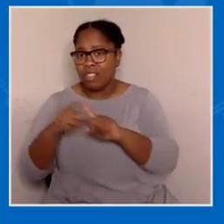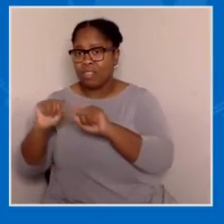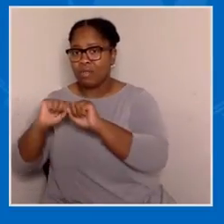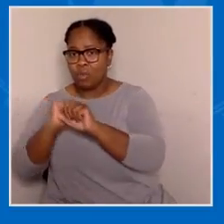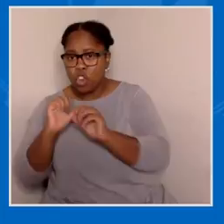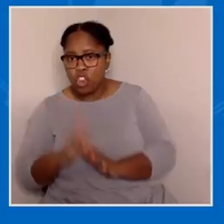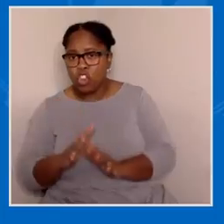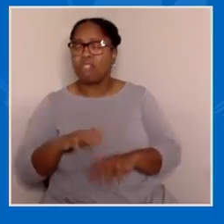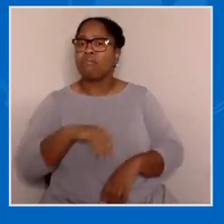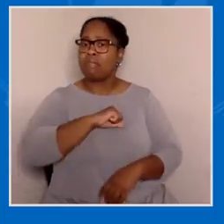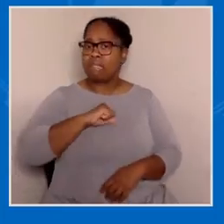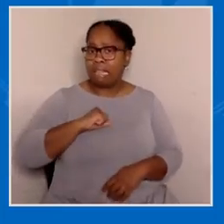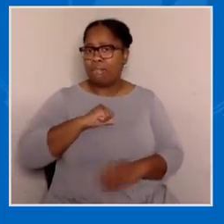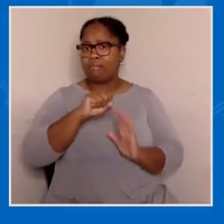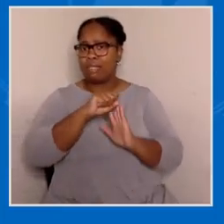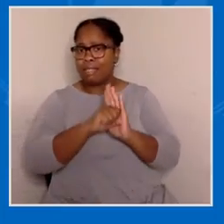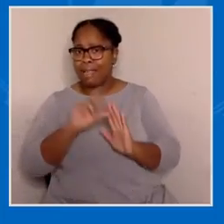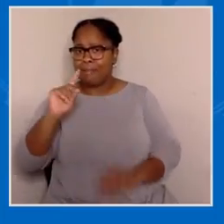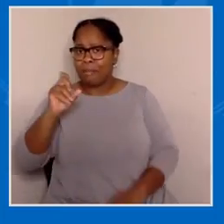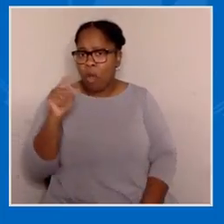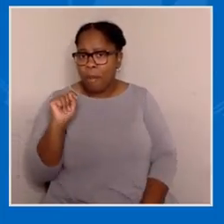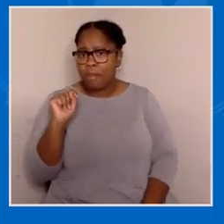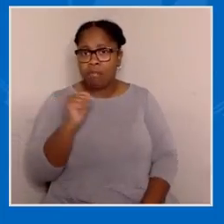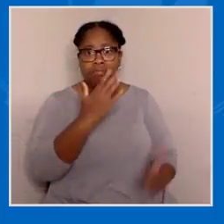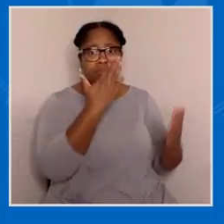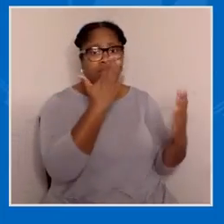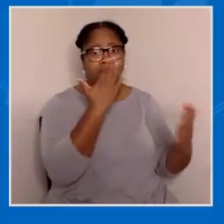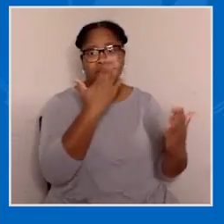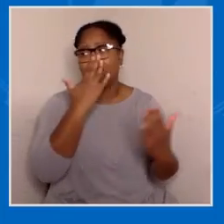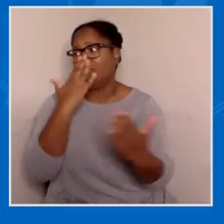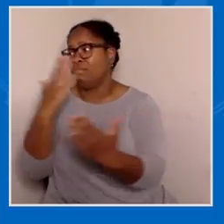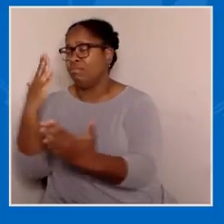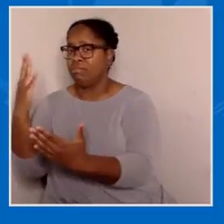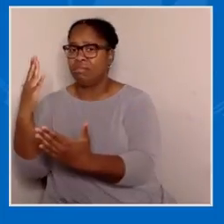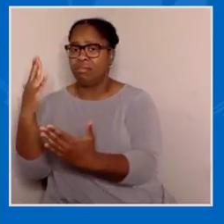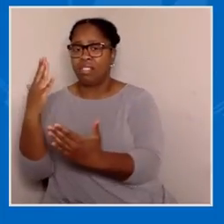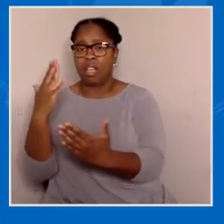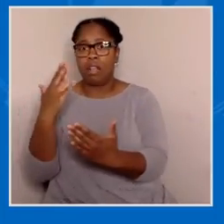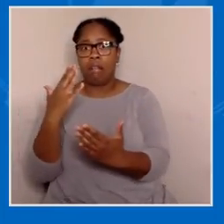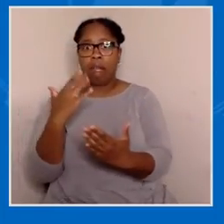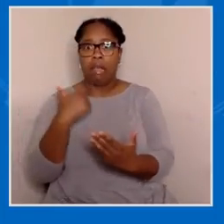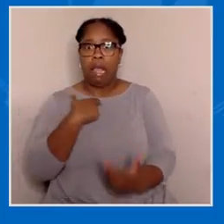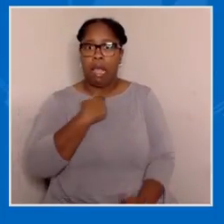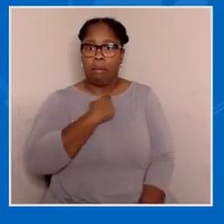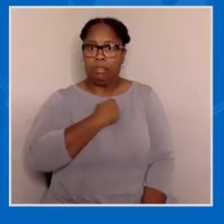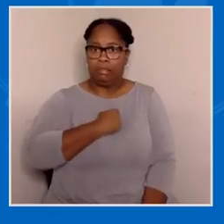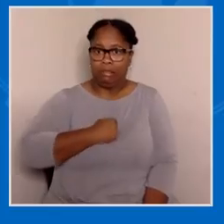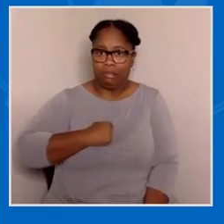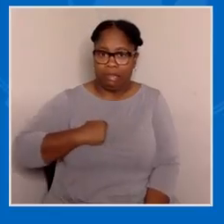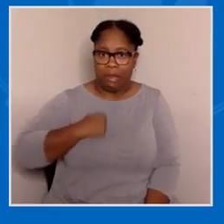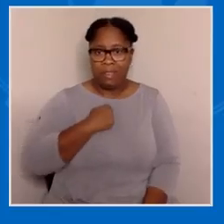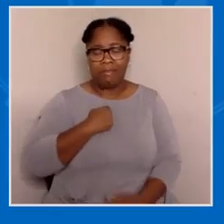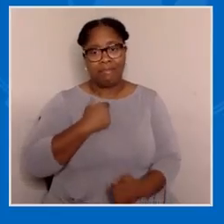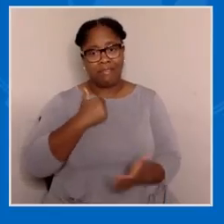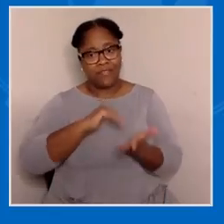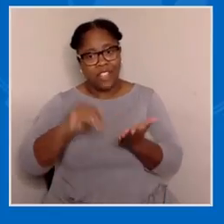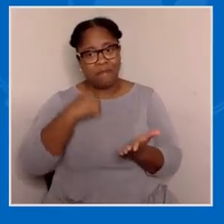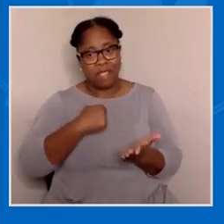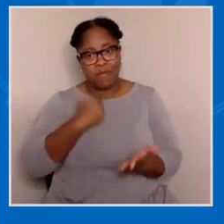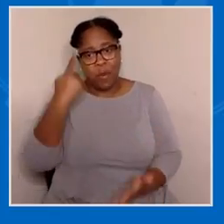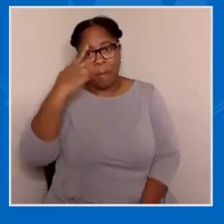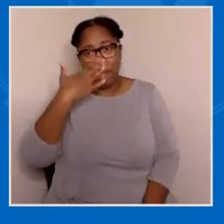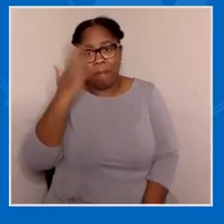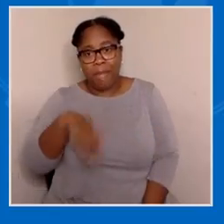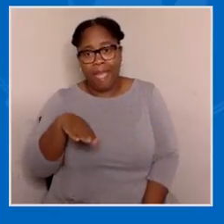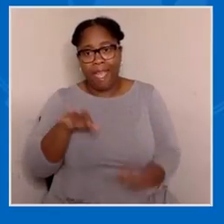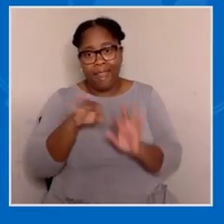I thank them all, and I ask forgiveness for my insatiable appetite for bad puns. Mostly, I'd like to